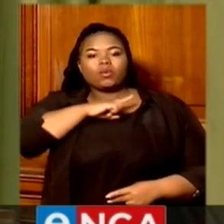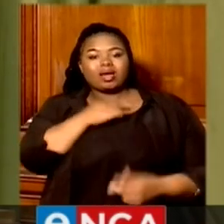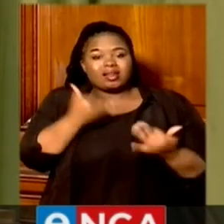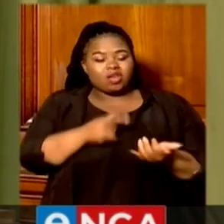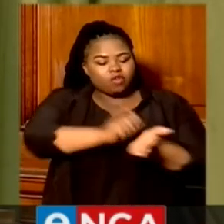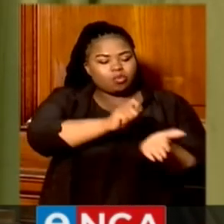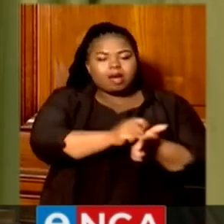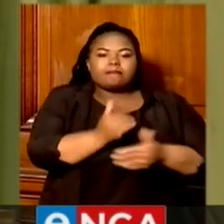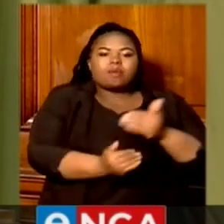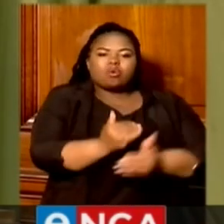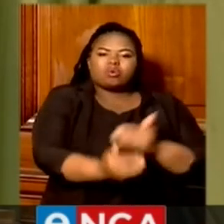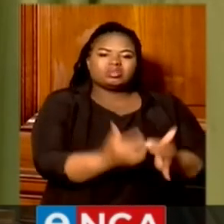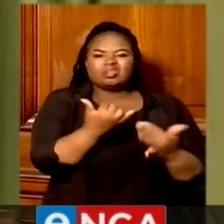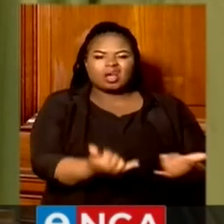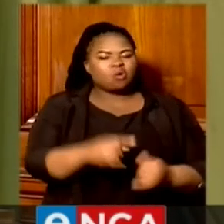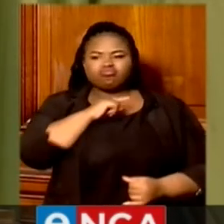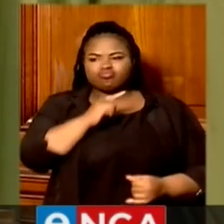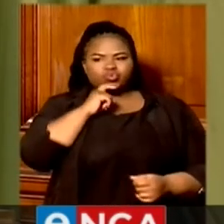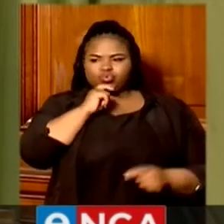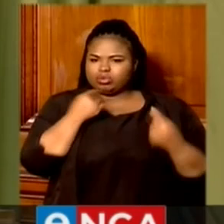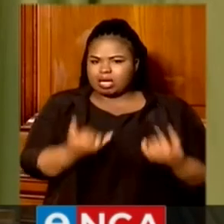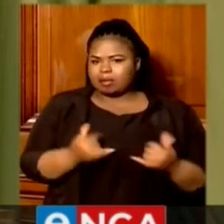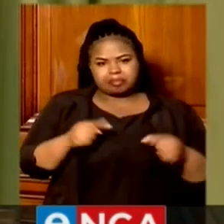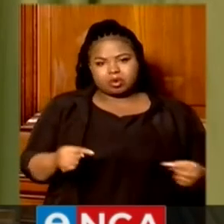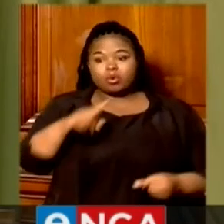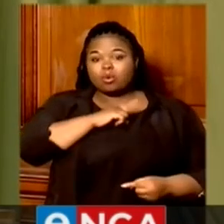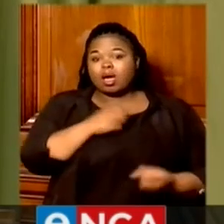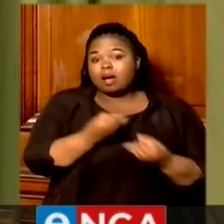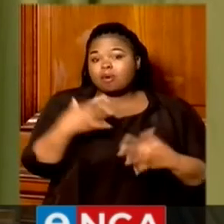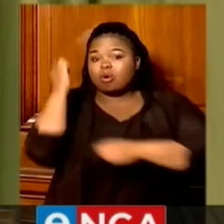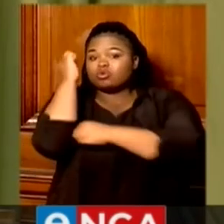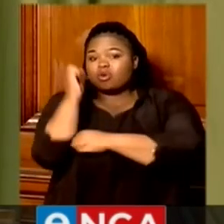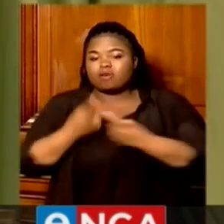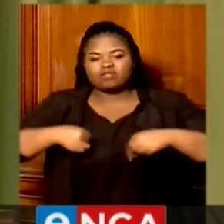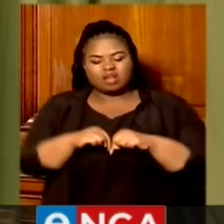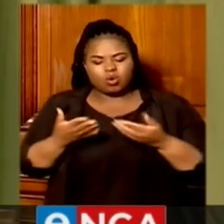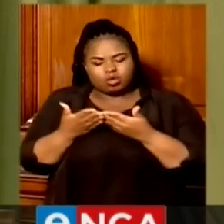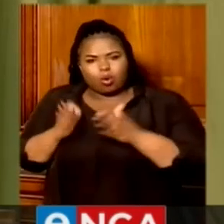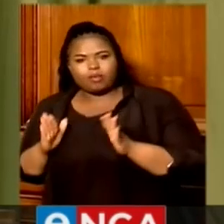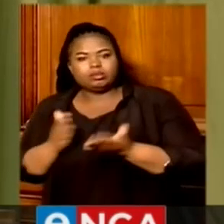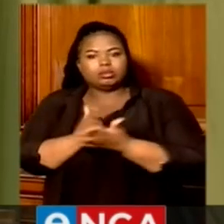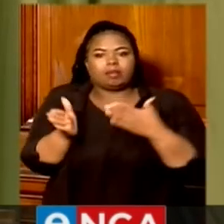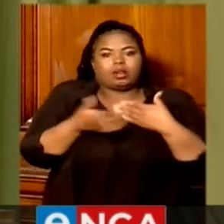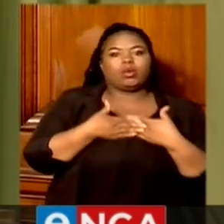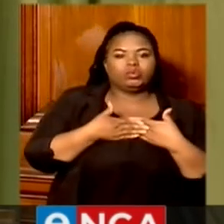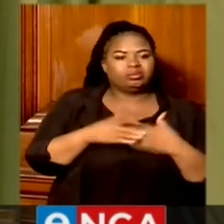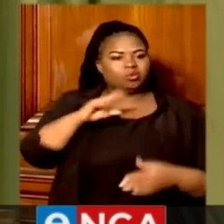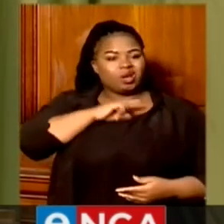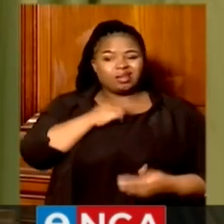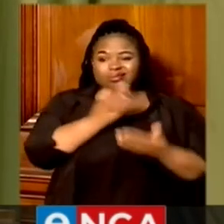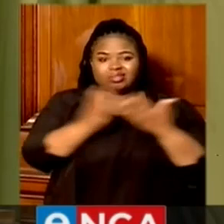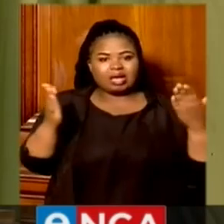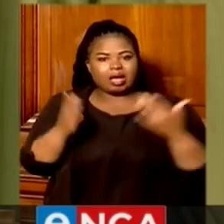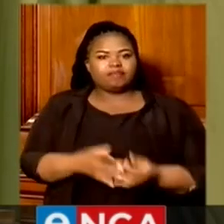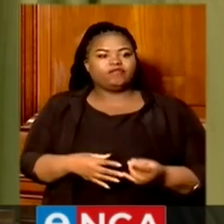manual processes are not viable for us because most of our offices are opening and closing. Some are having